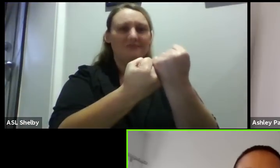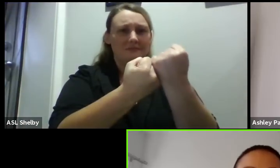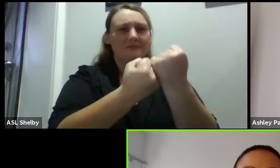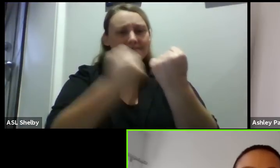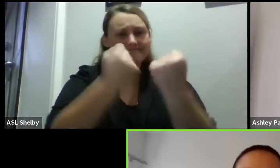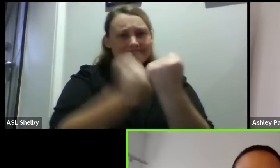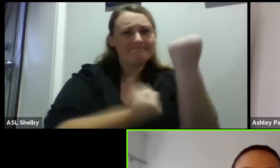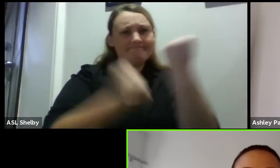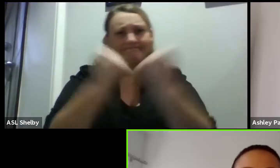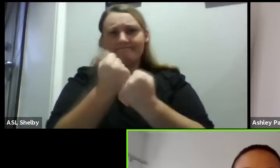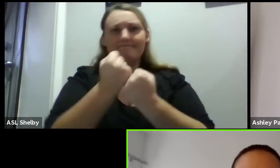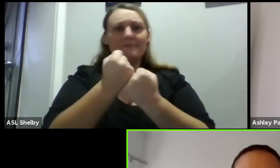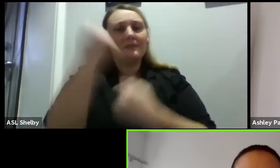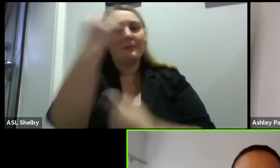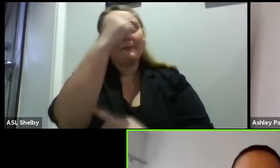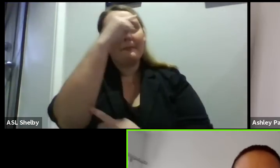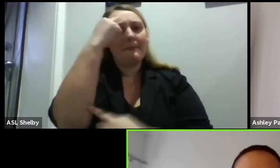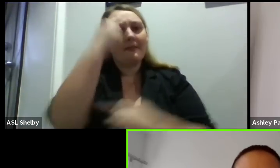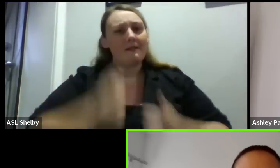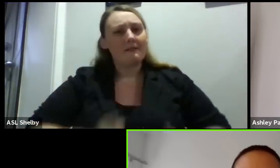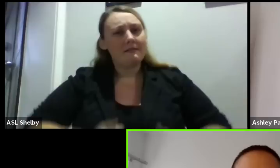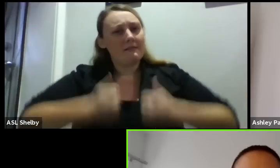murdered again and again.